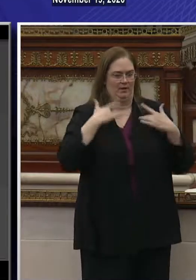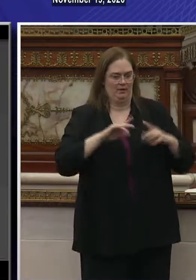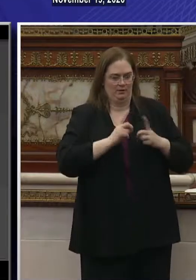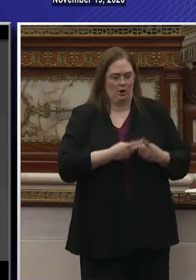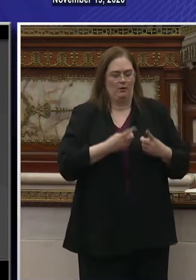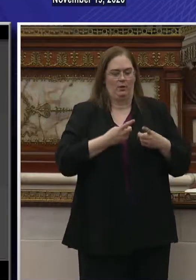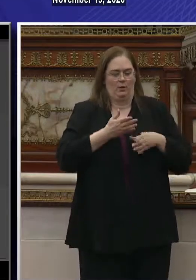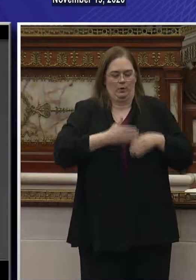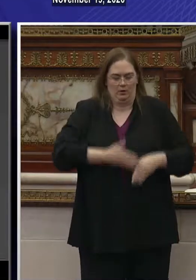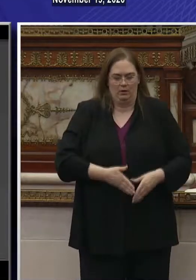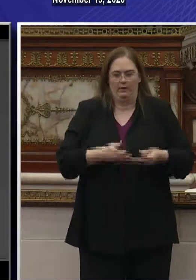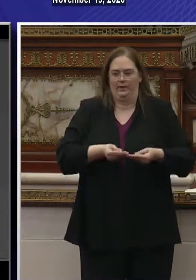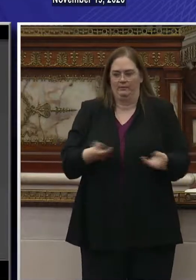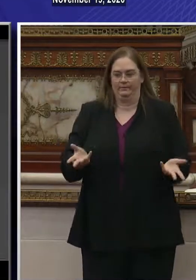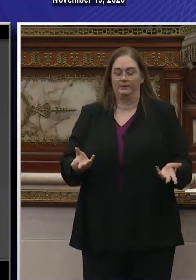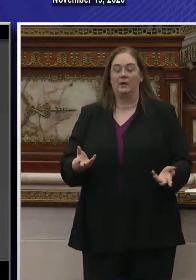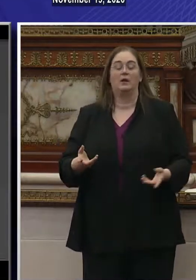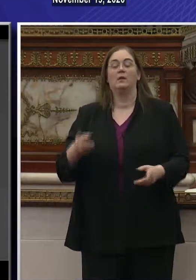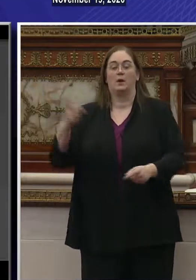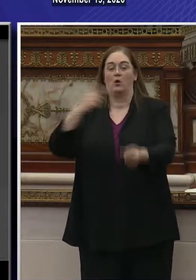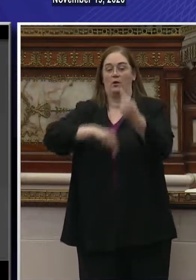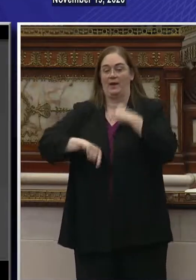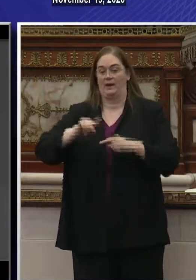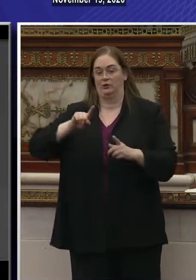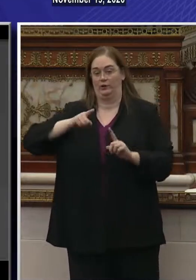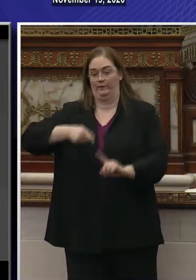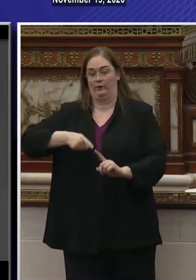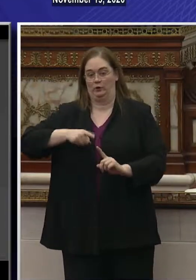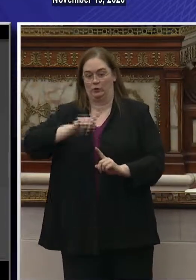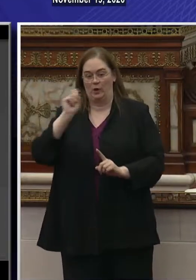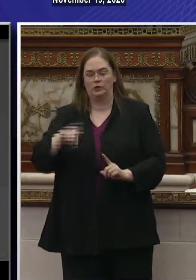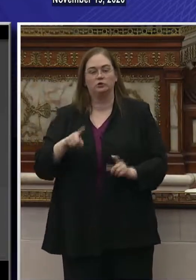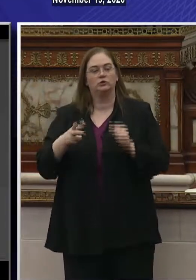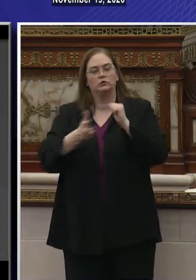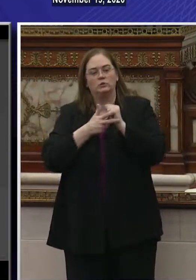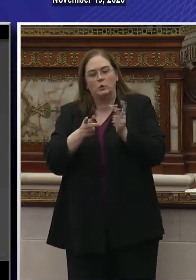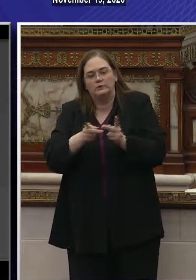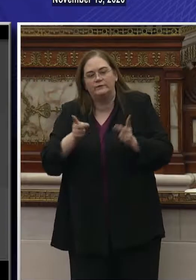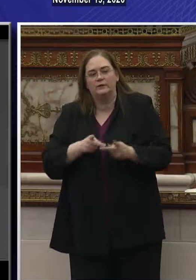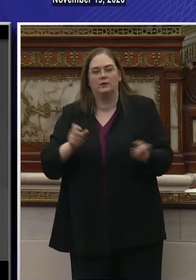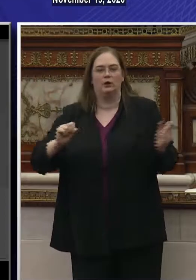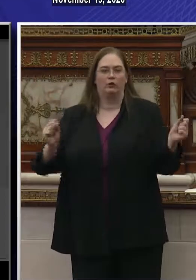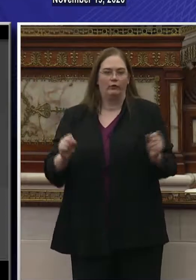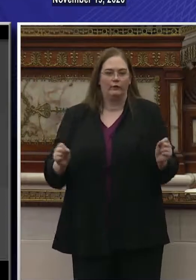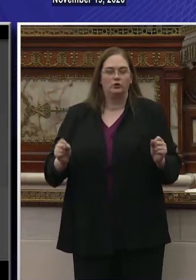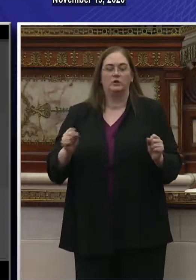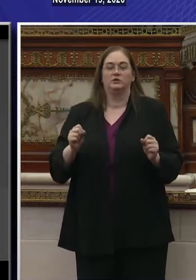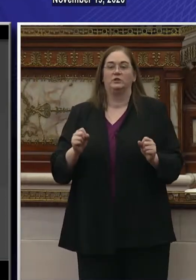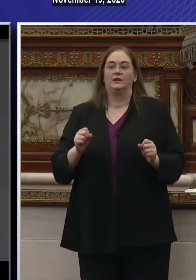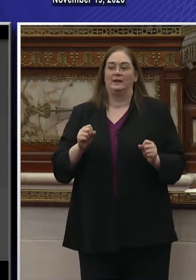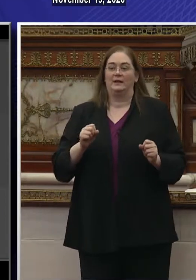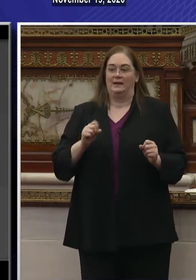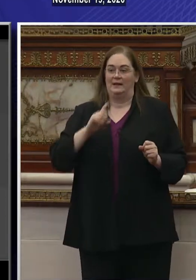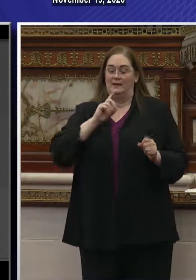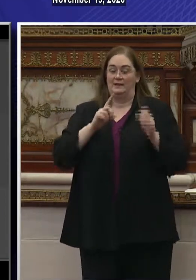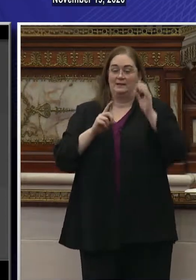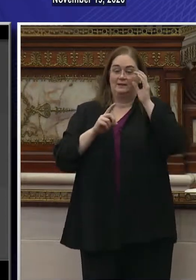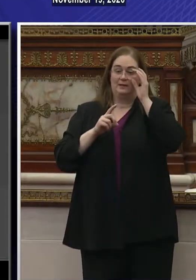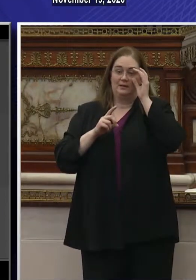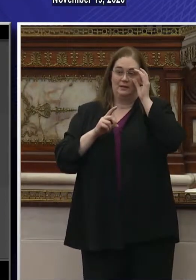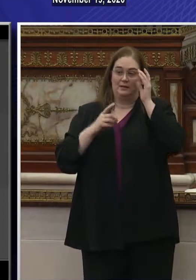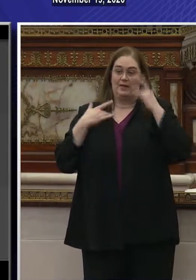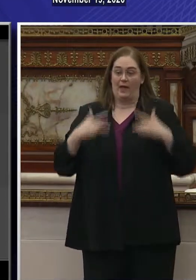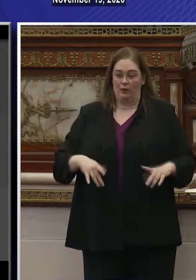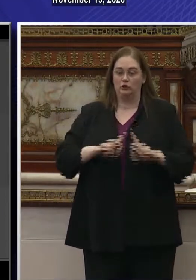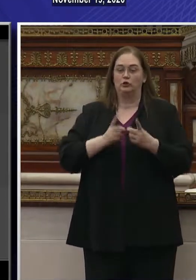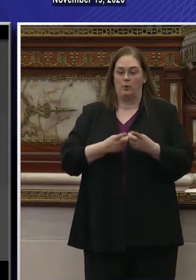department. And to get back to your original question about storage facilities and refrigeration, is the health